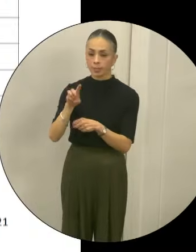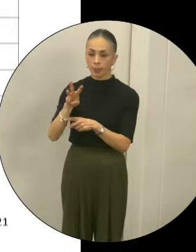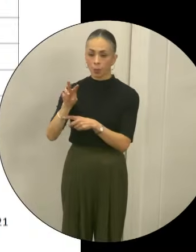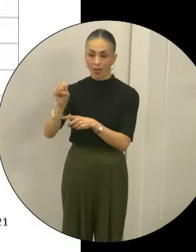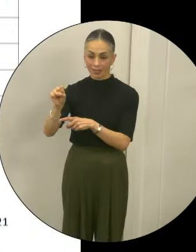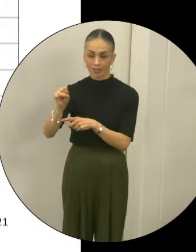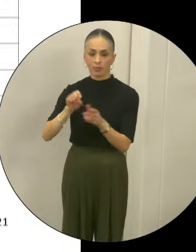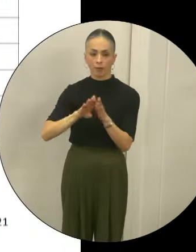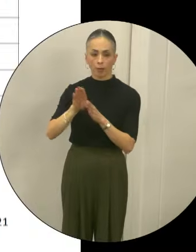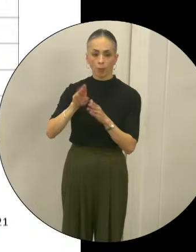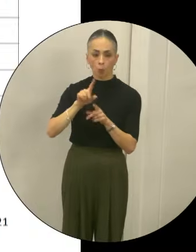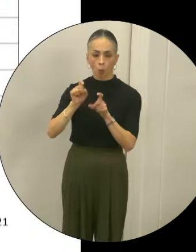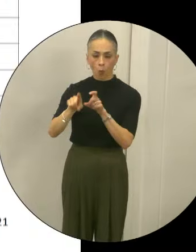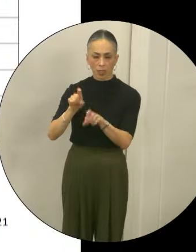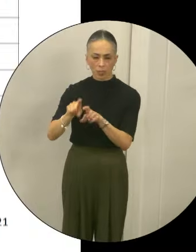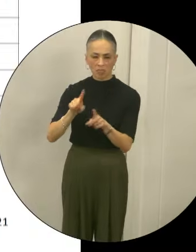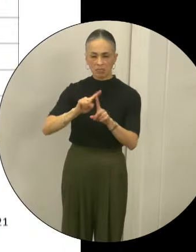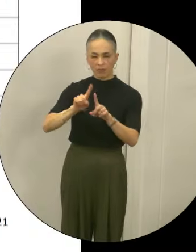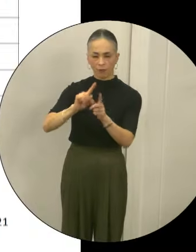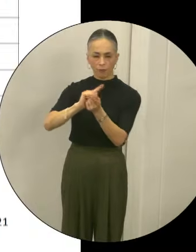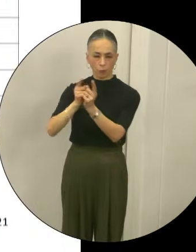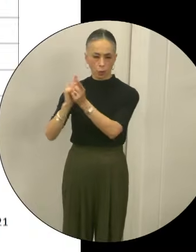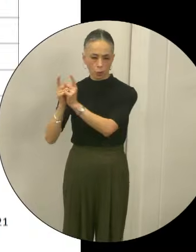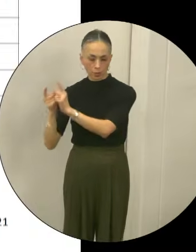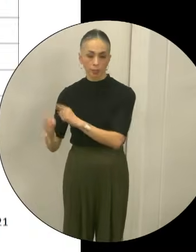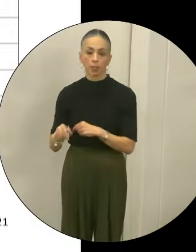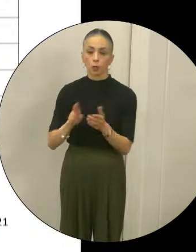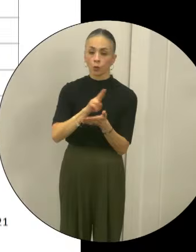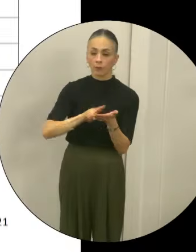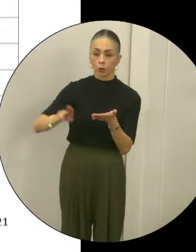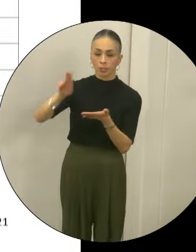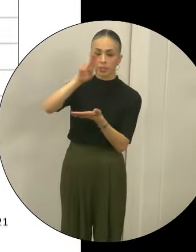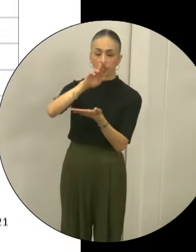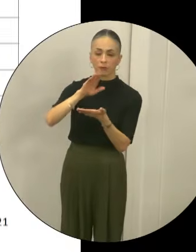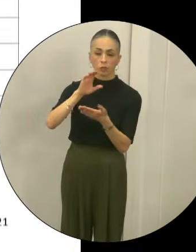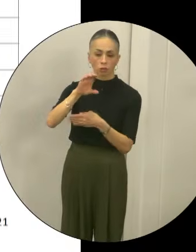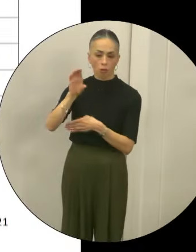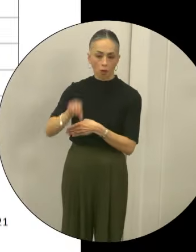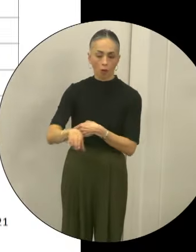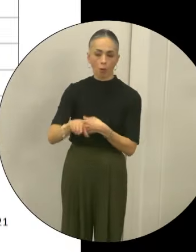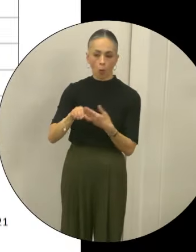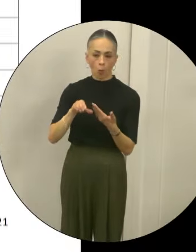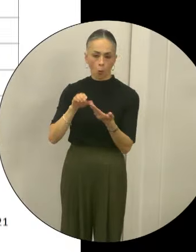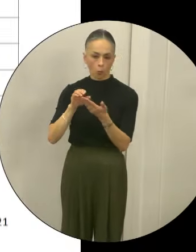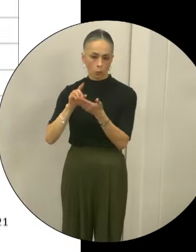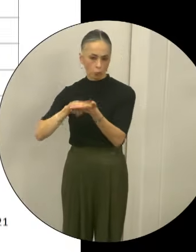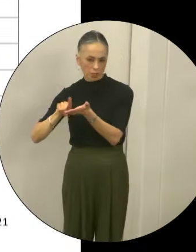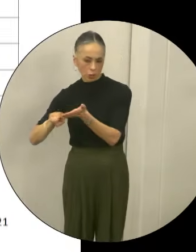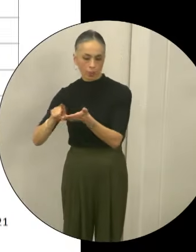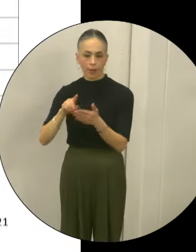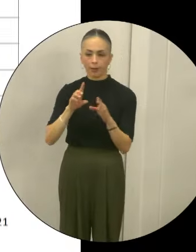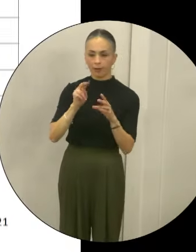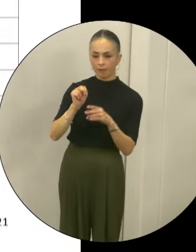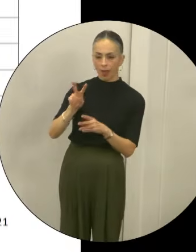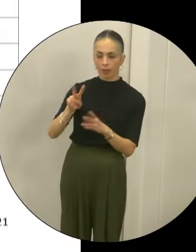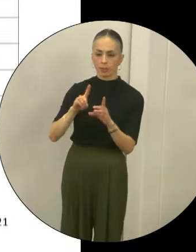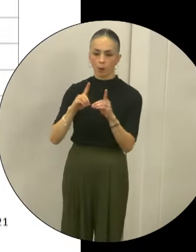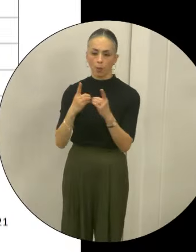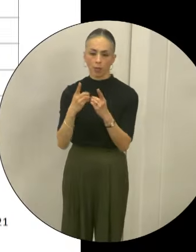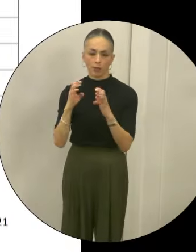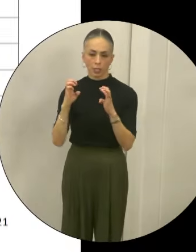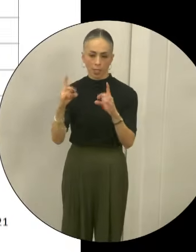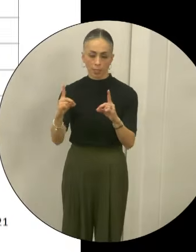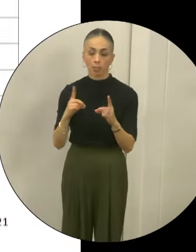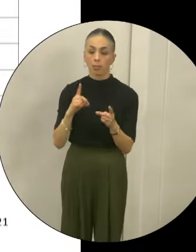prior CCSD iterations of the survey, the University of Chicago Consortium on School Research, and the Nevada Department of Education. The purpose